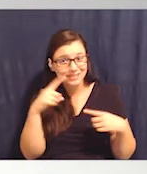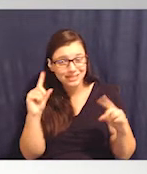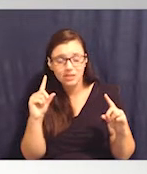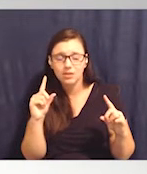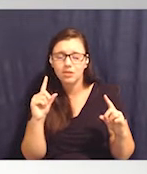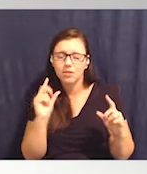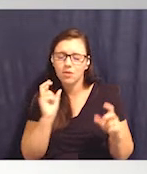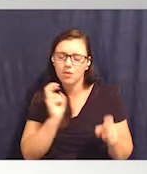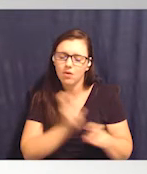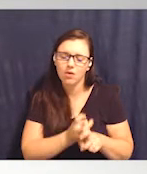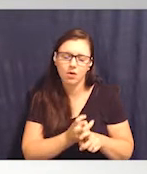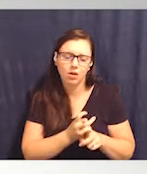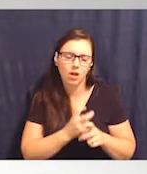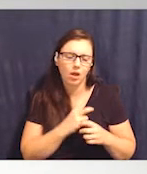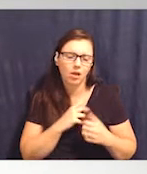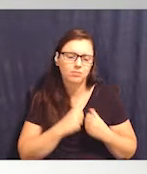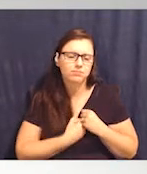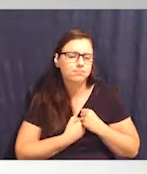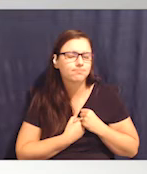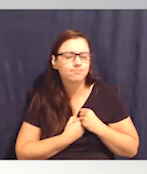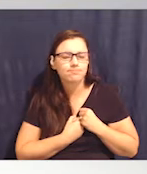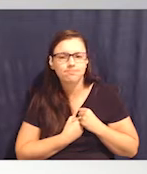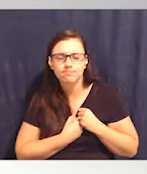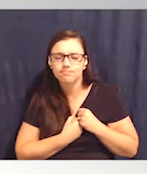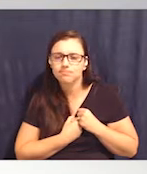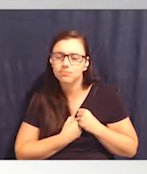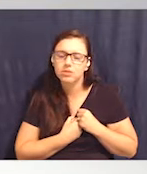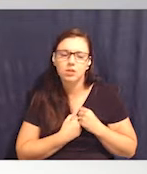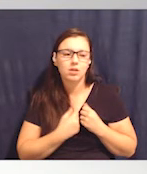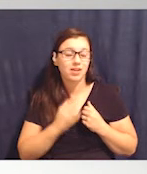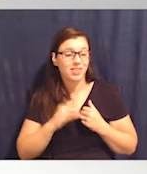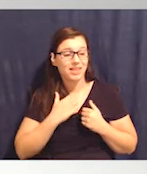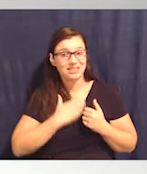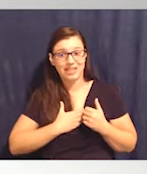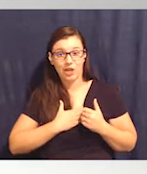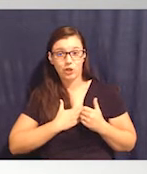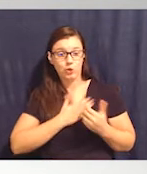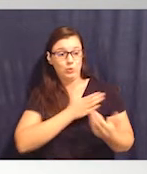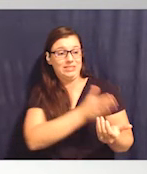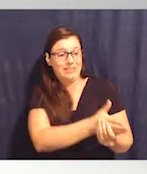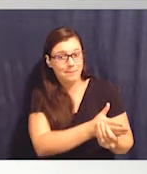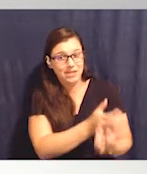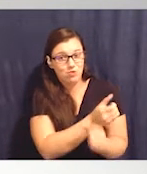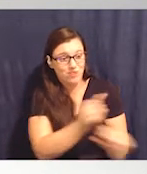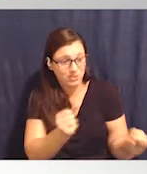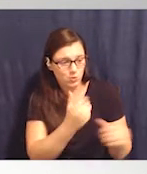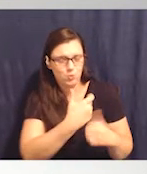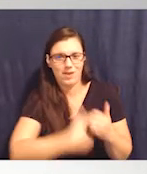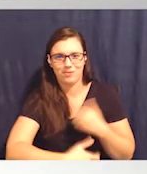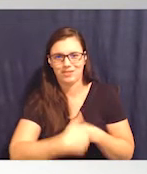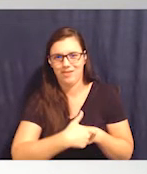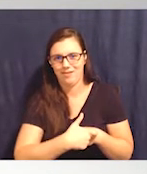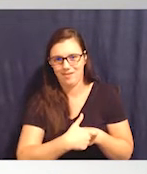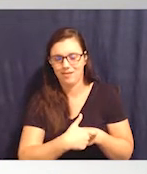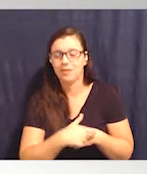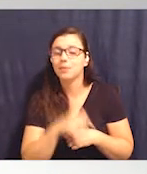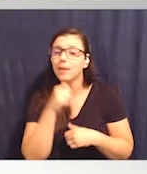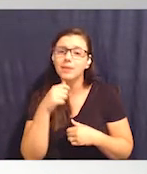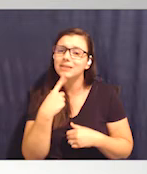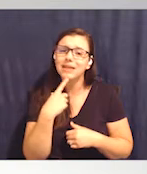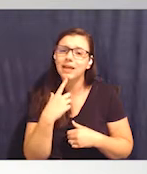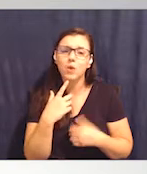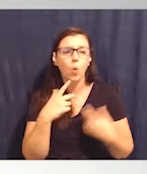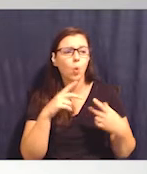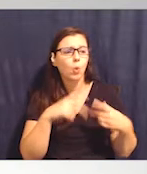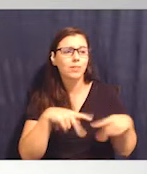do. And fighting down that desire to step in and rescue every time. Now, I'm not talking let them fall off the third story of a building